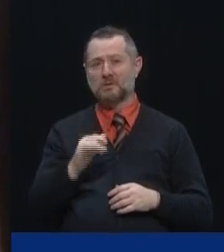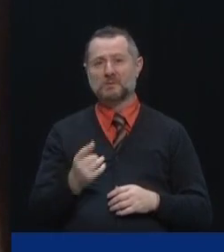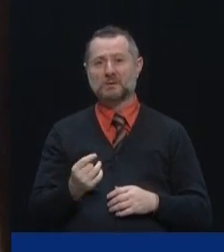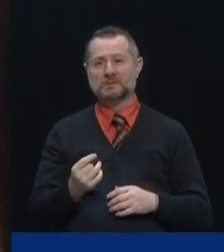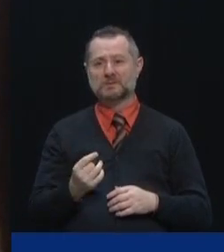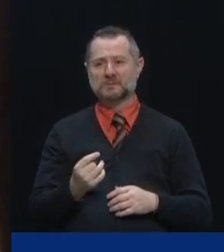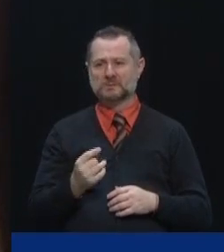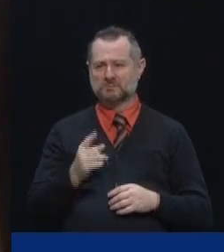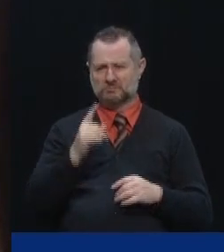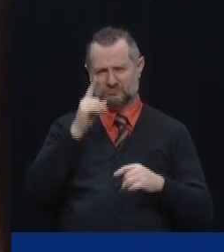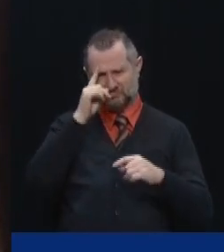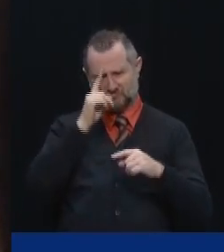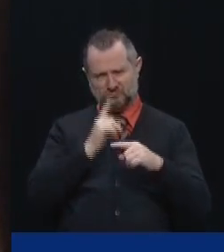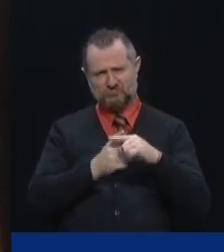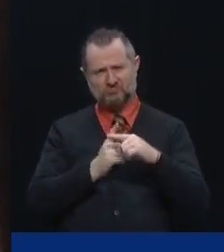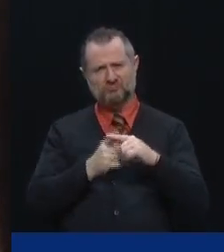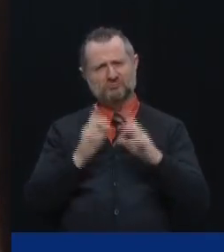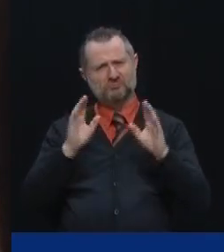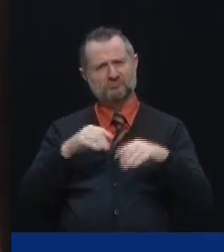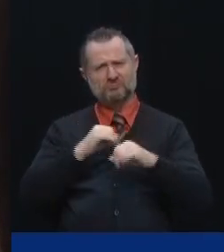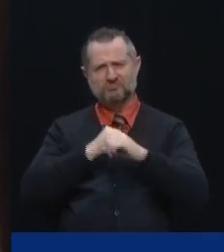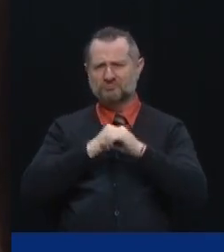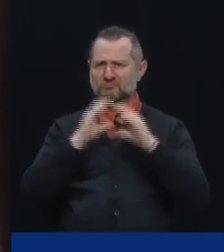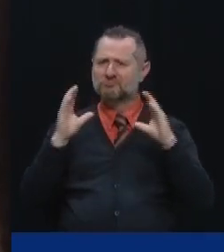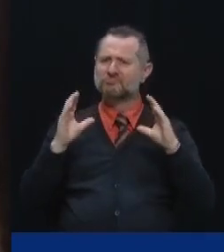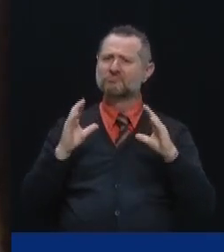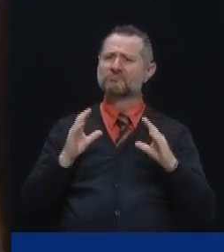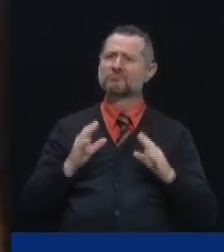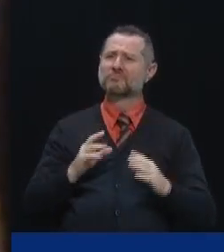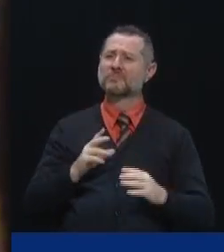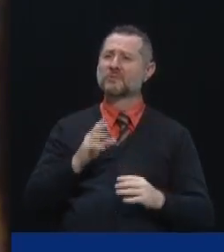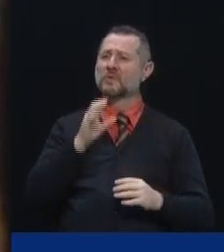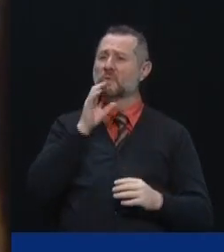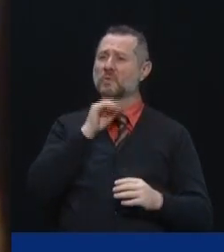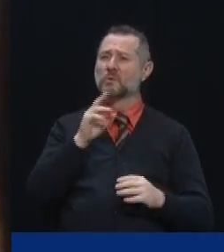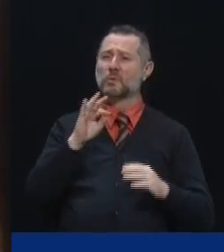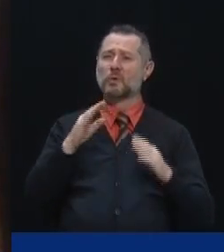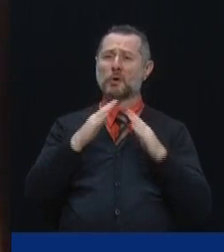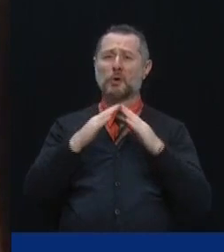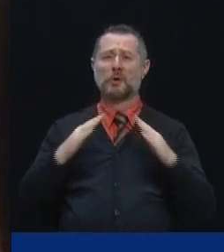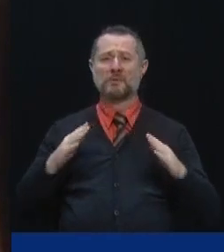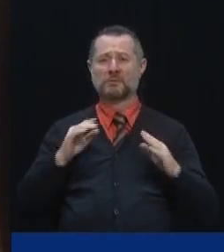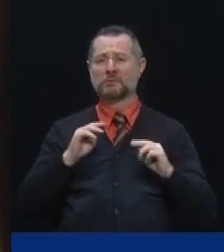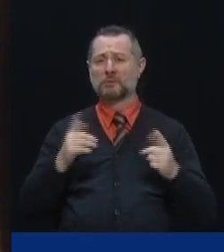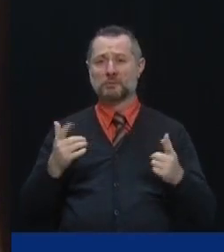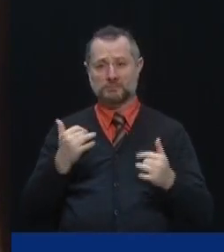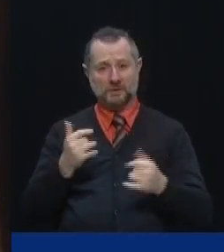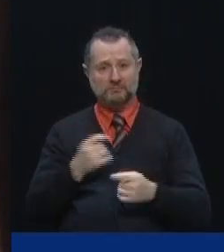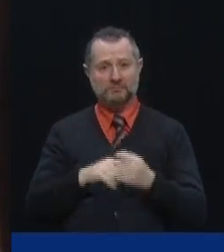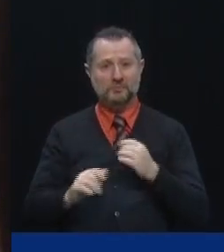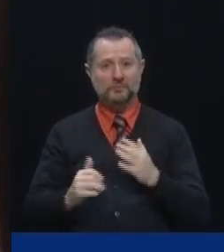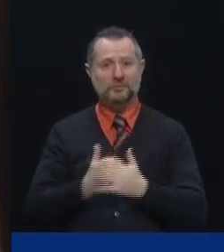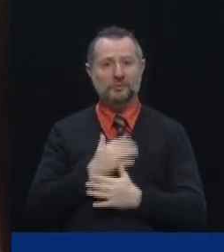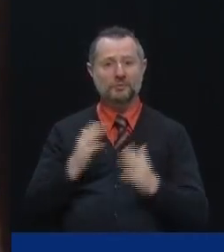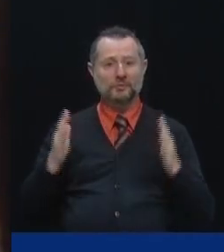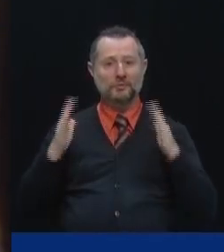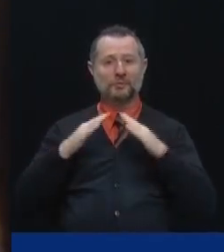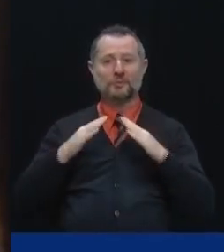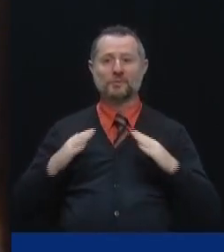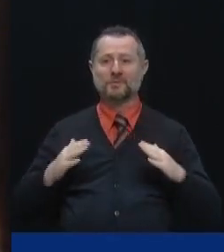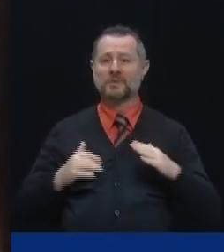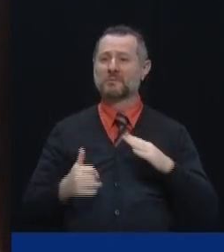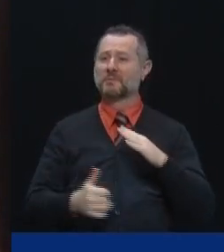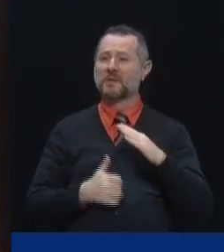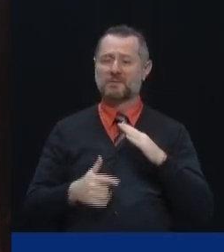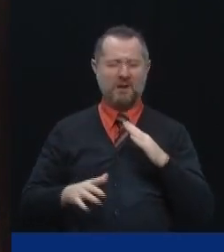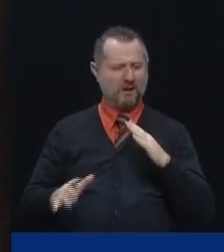Imagine when we can get rid of that old refrigerator that didn't work anyway. Imagine now we can finish the basement